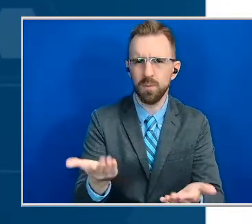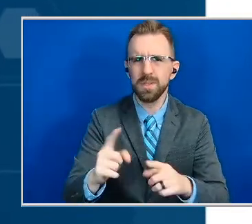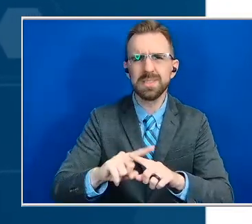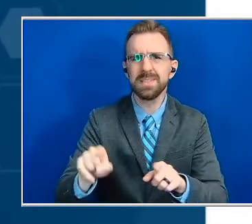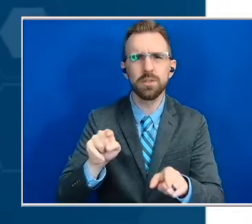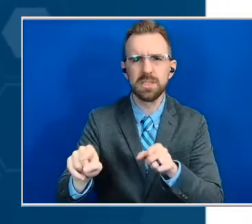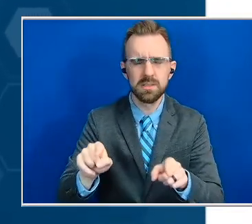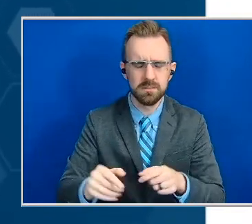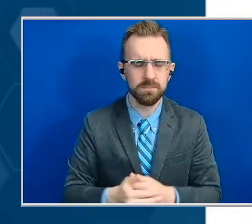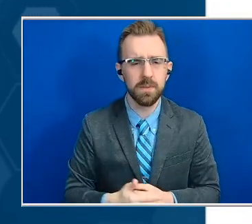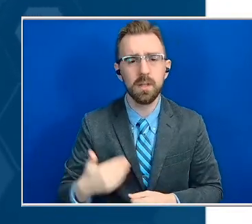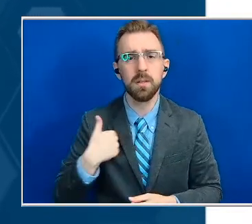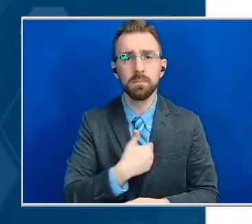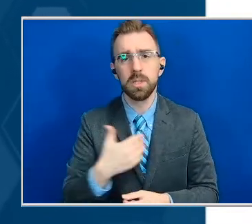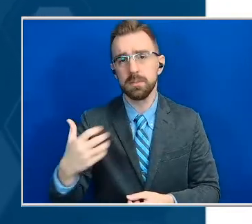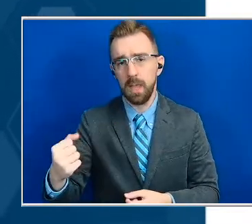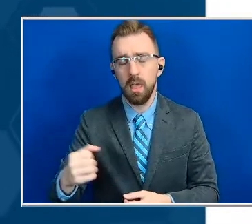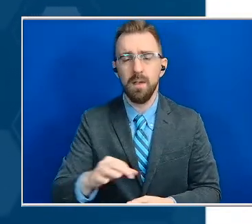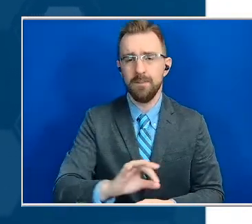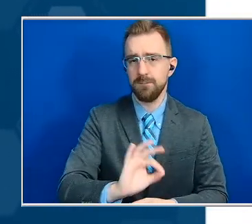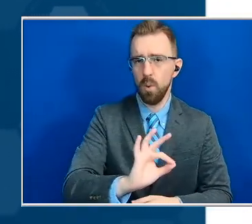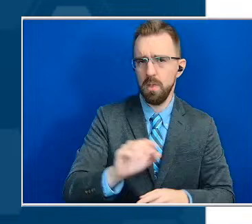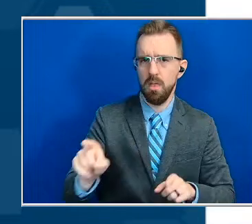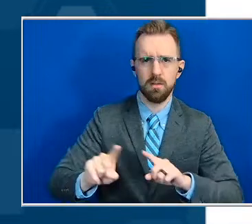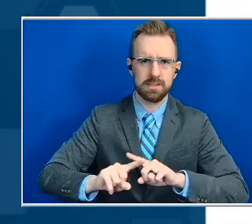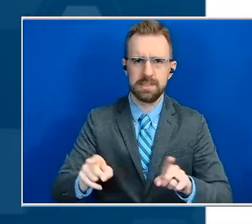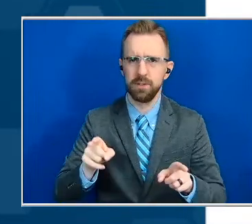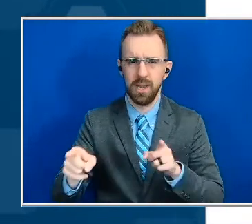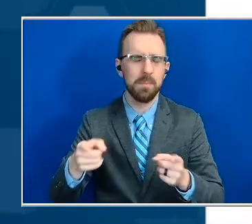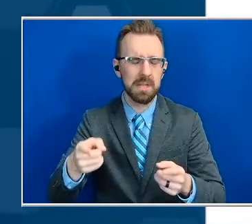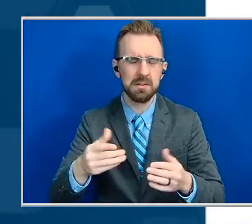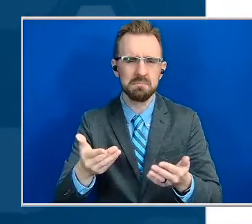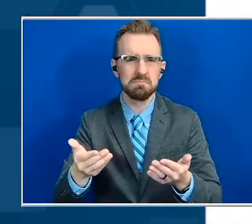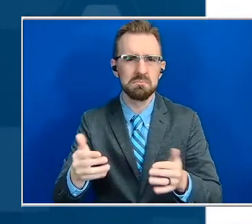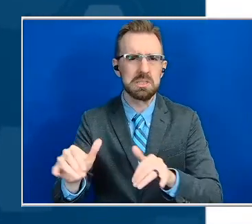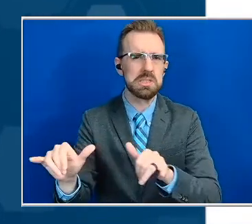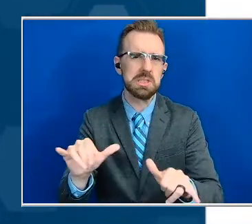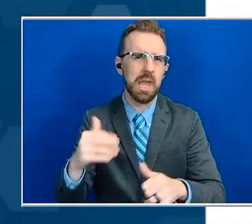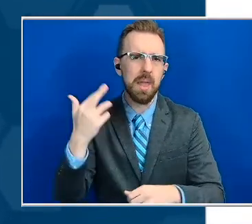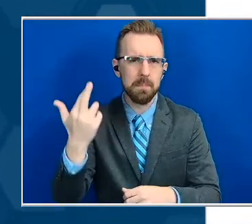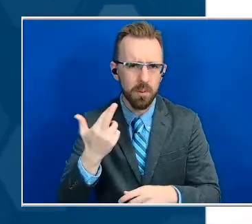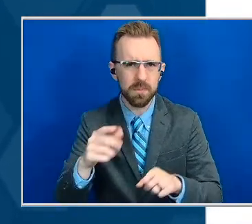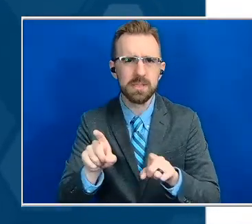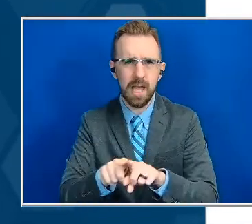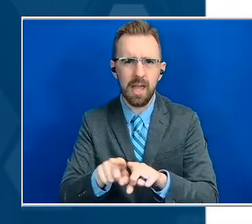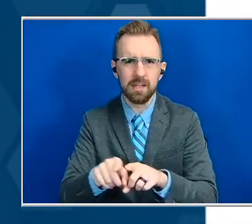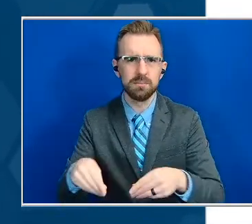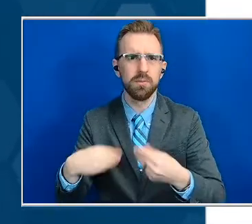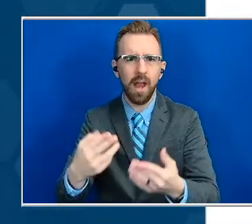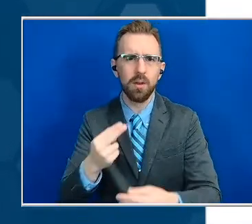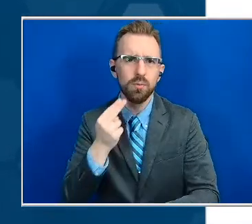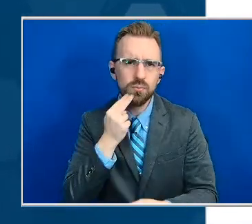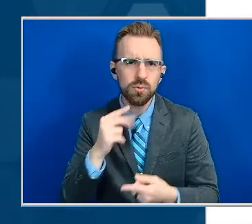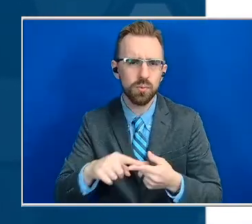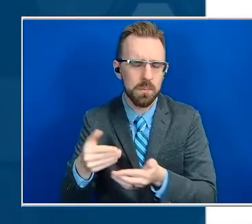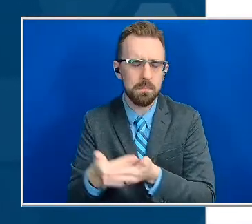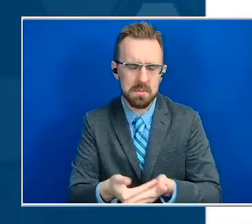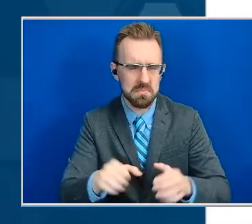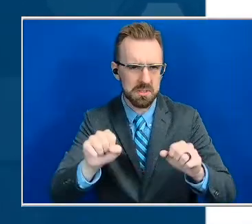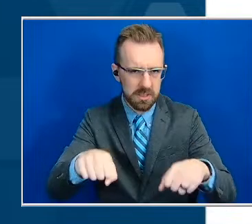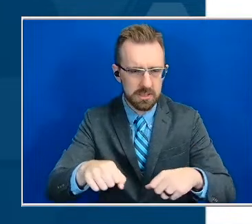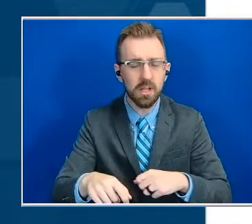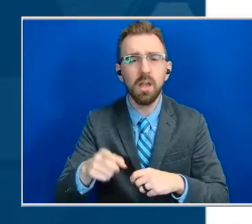and formula are very different. I mean, they do serve a common purpose, as in they provide nutrition to the baby. But if you compare